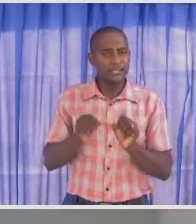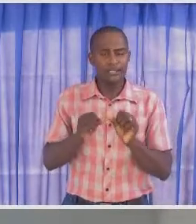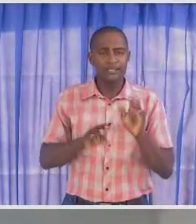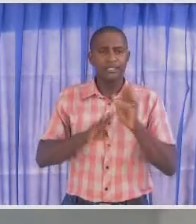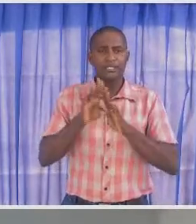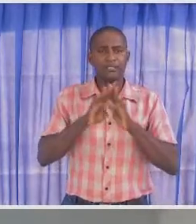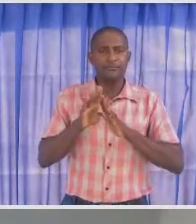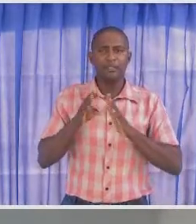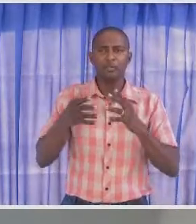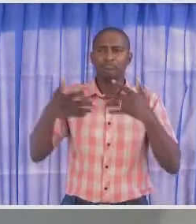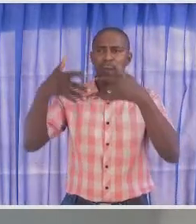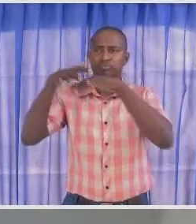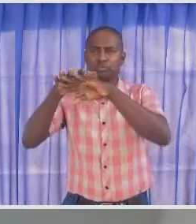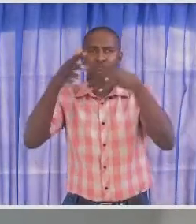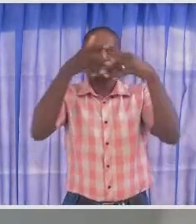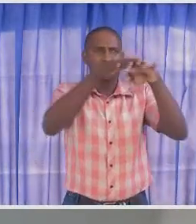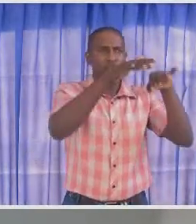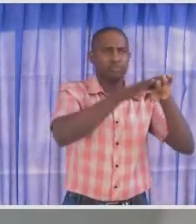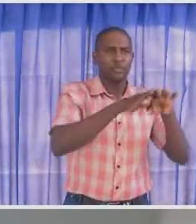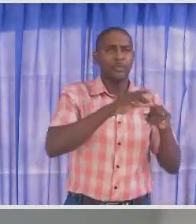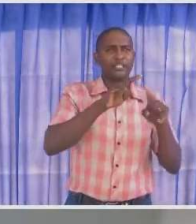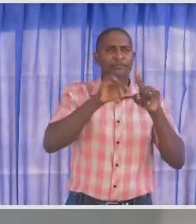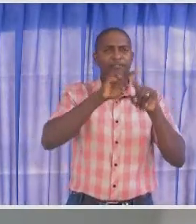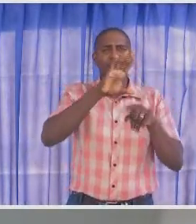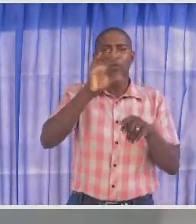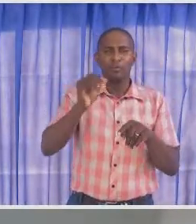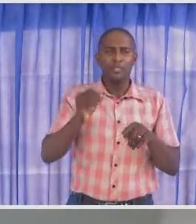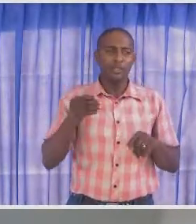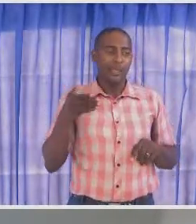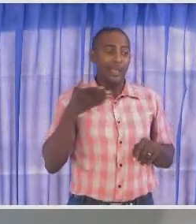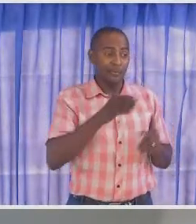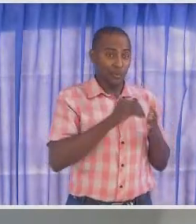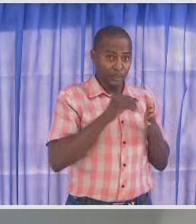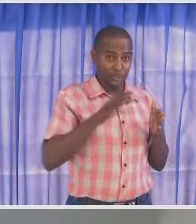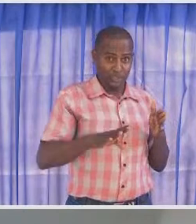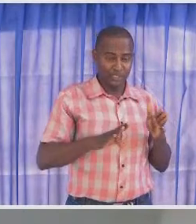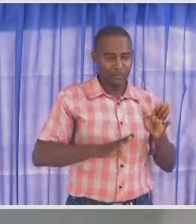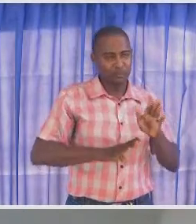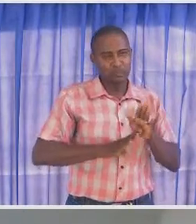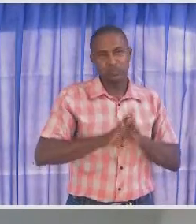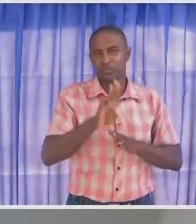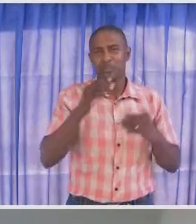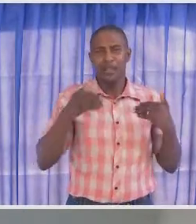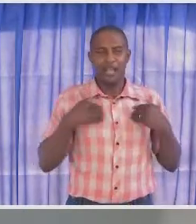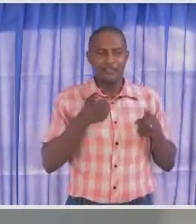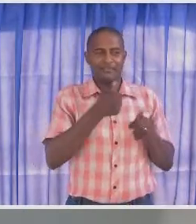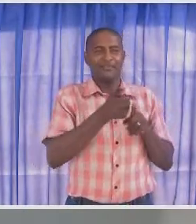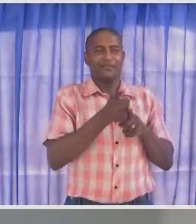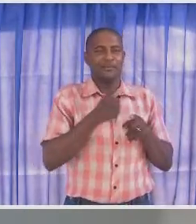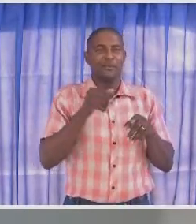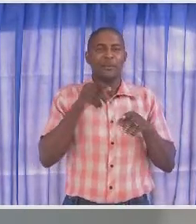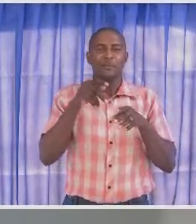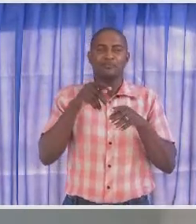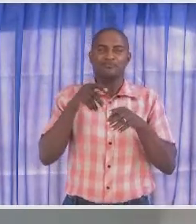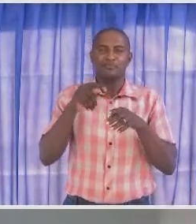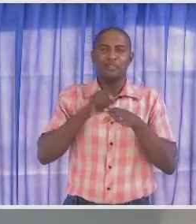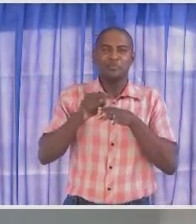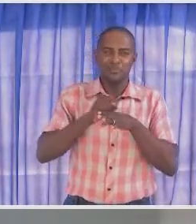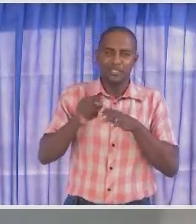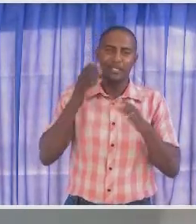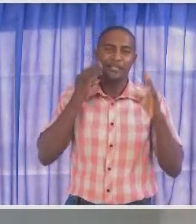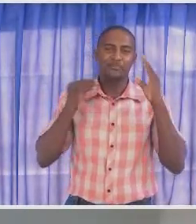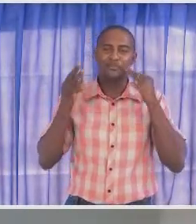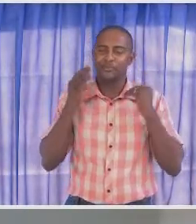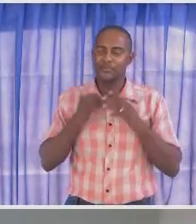alliances with industry players to enable our students to gain practical experience. May I therefore once